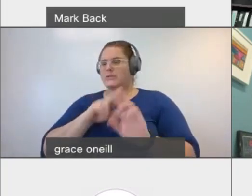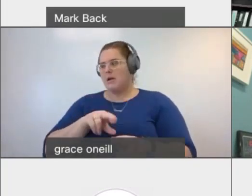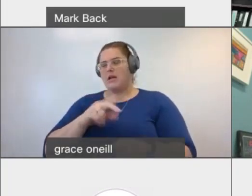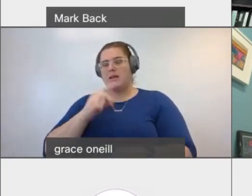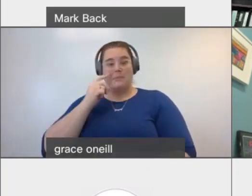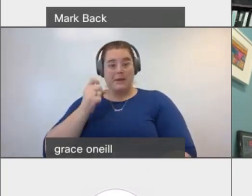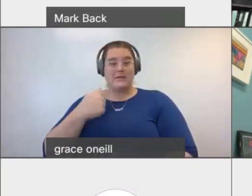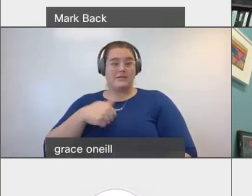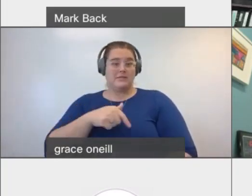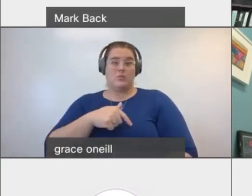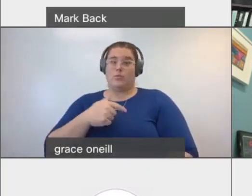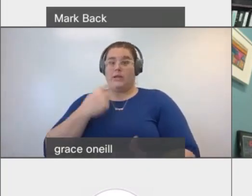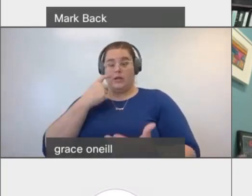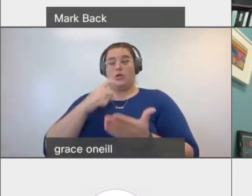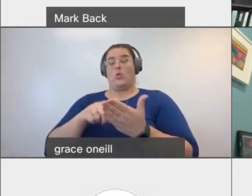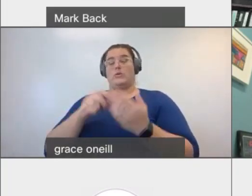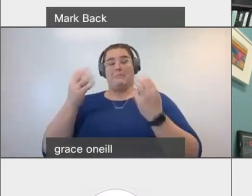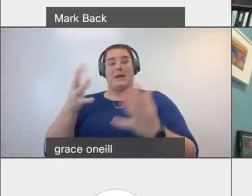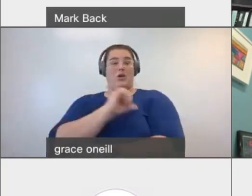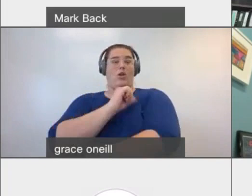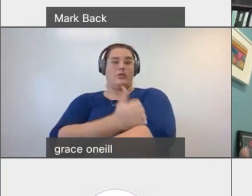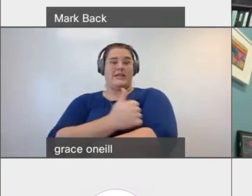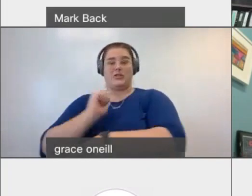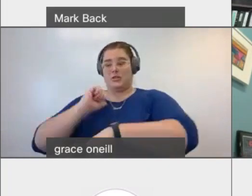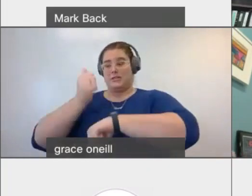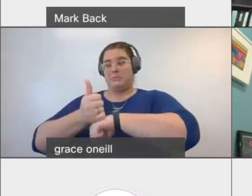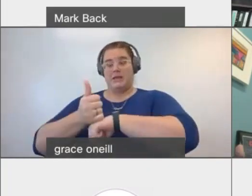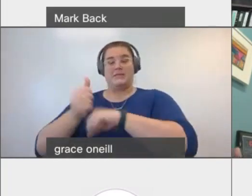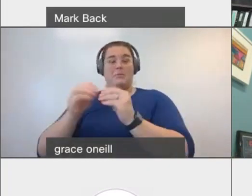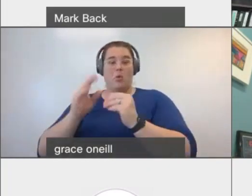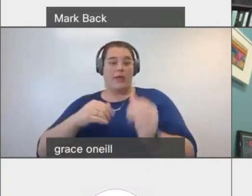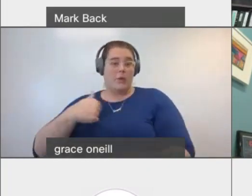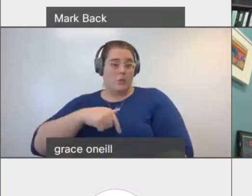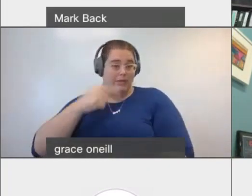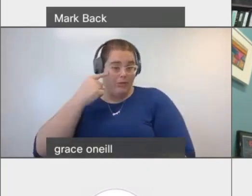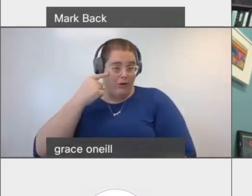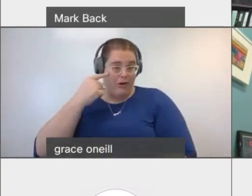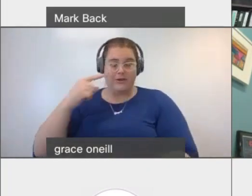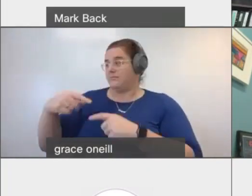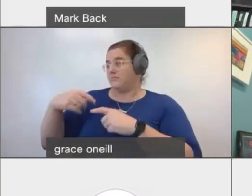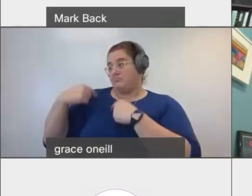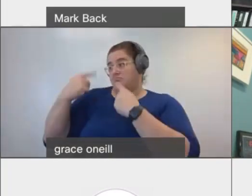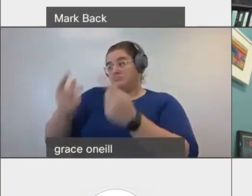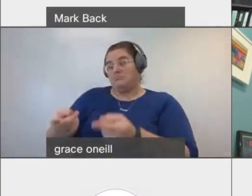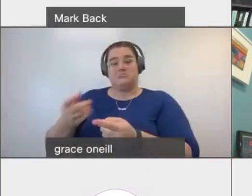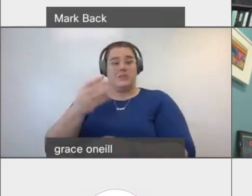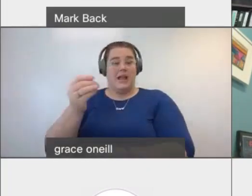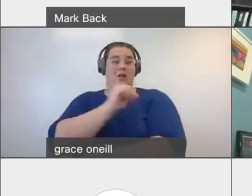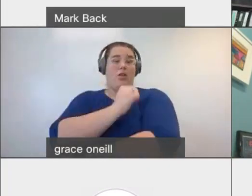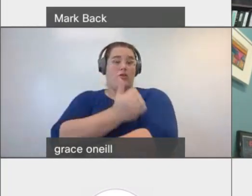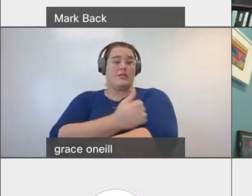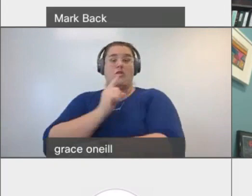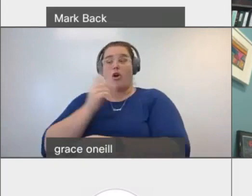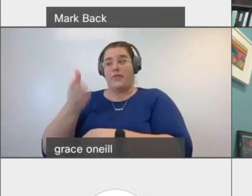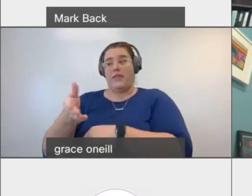we thought there were, but which have been in place for quite some time, and are still there and available to submit claims